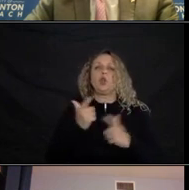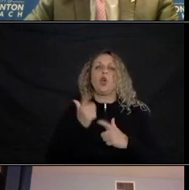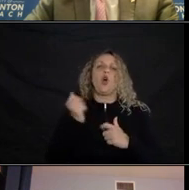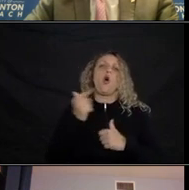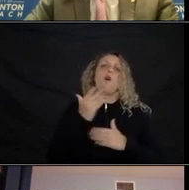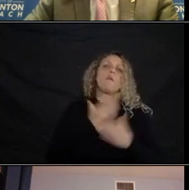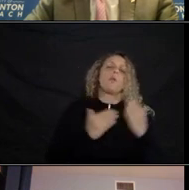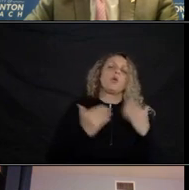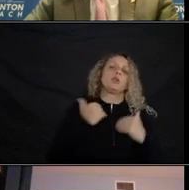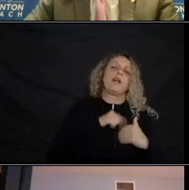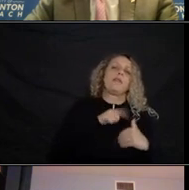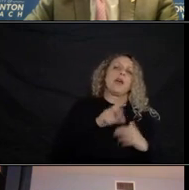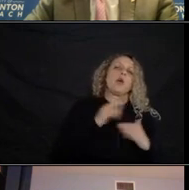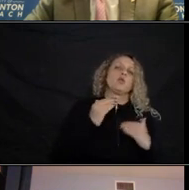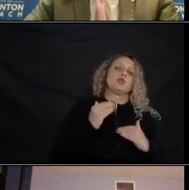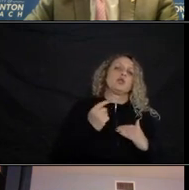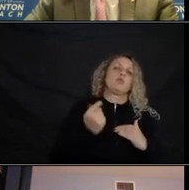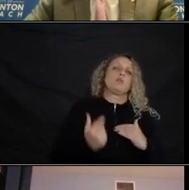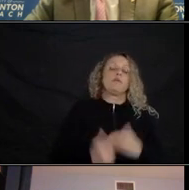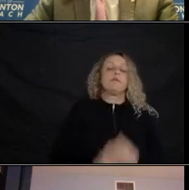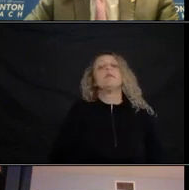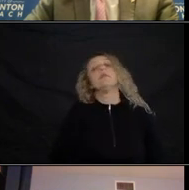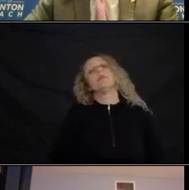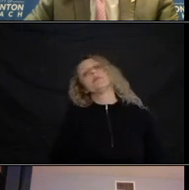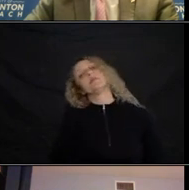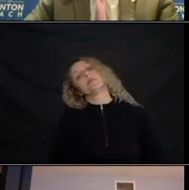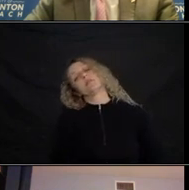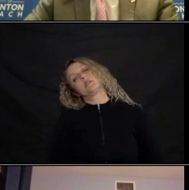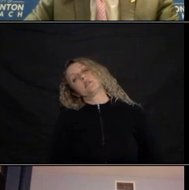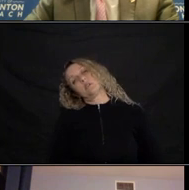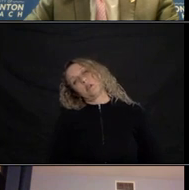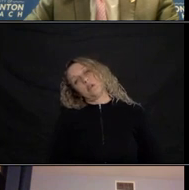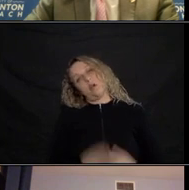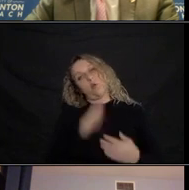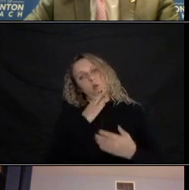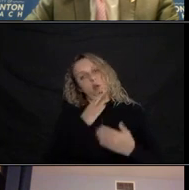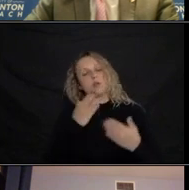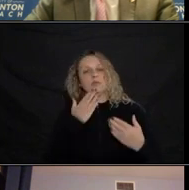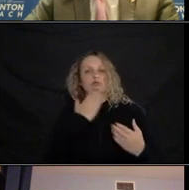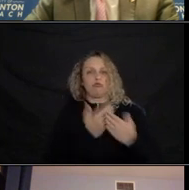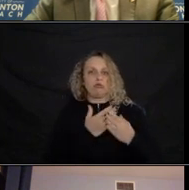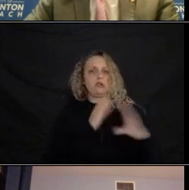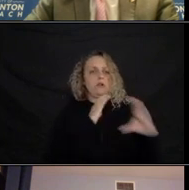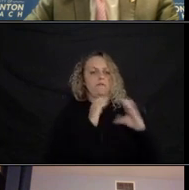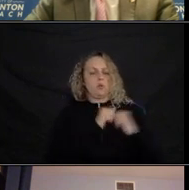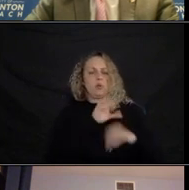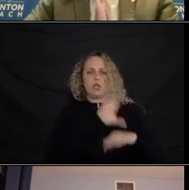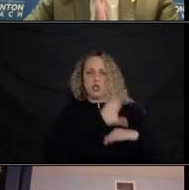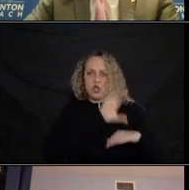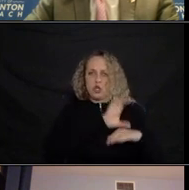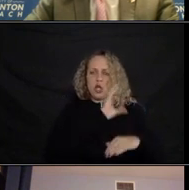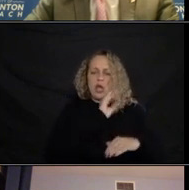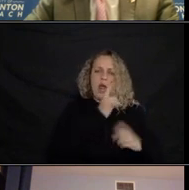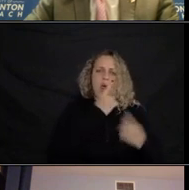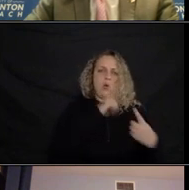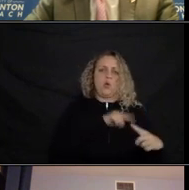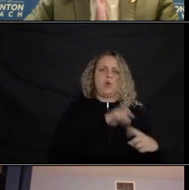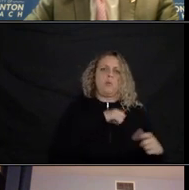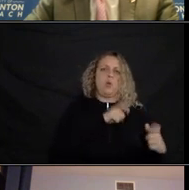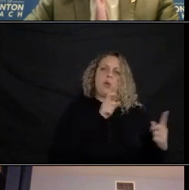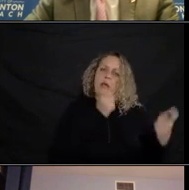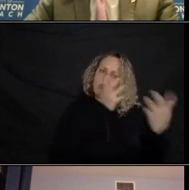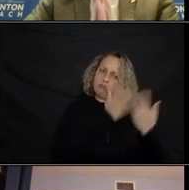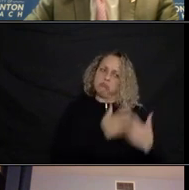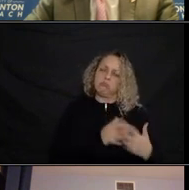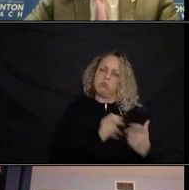a portion of that restriction removed. We've had some very fruitful conversations with the church, and we think there's certainly an agreement we can come to with